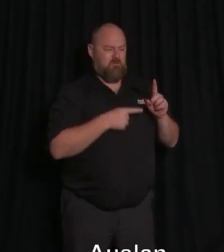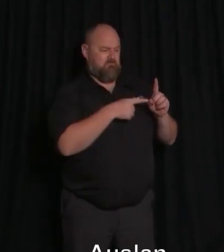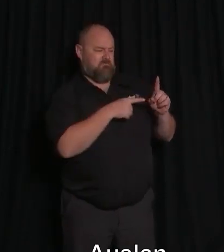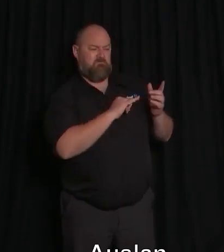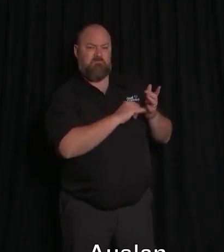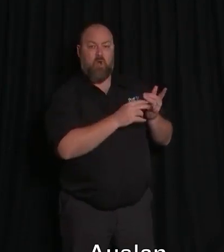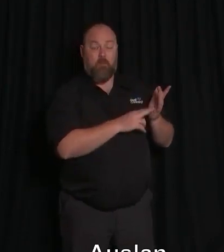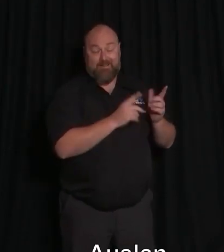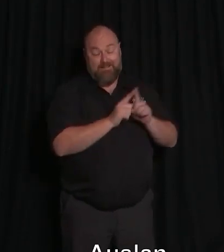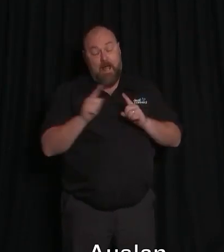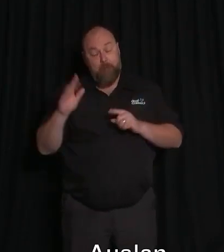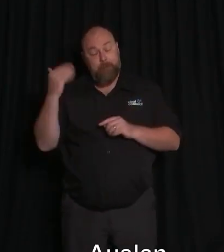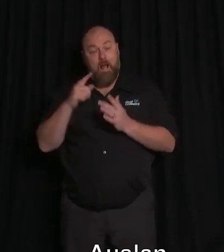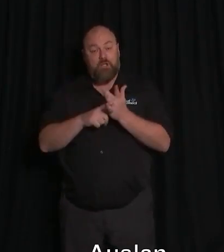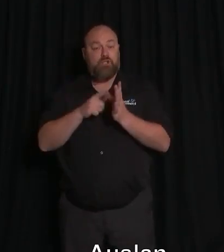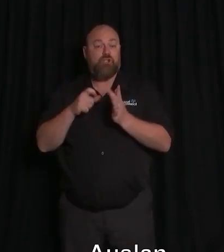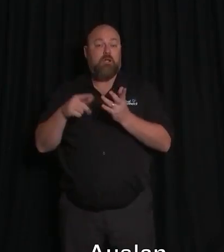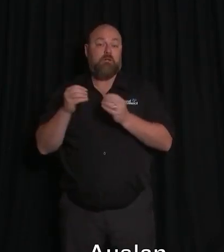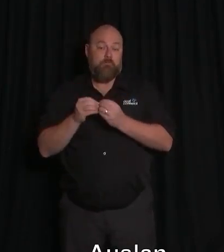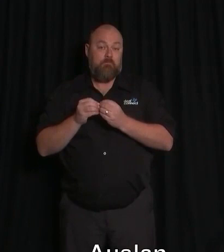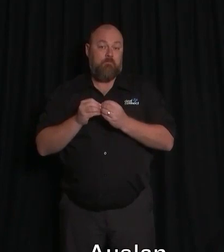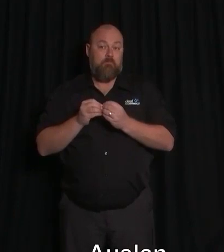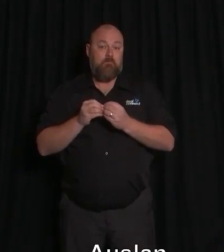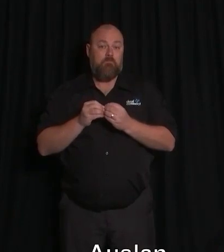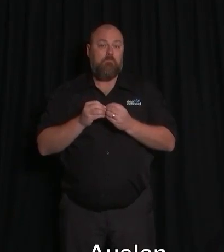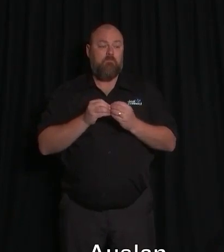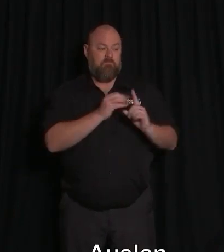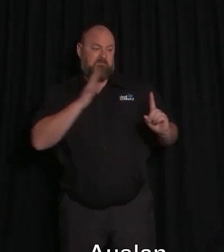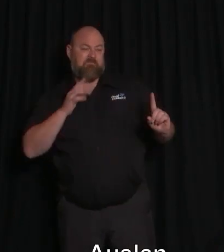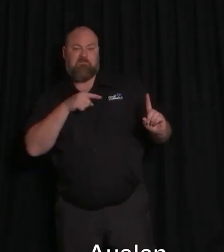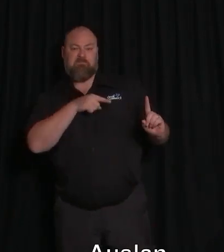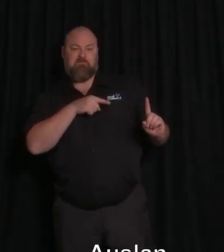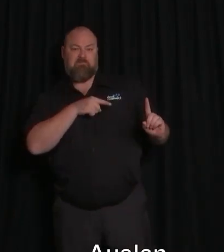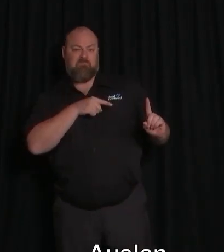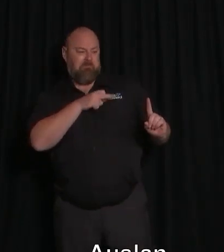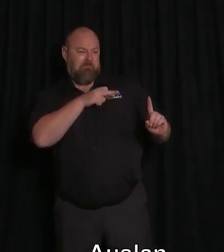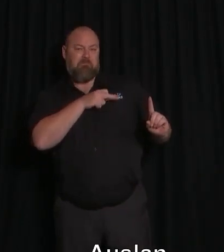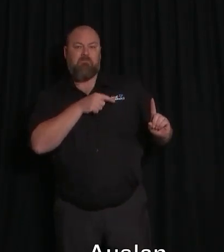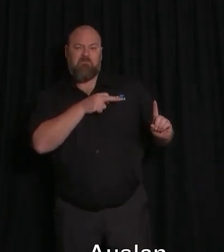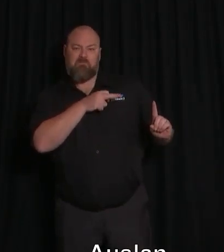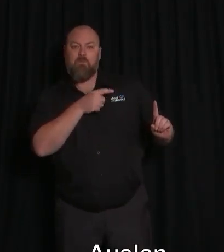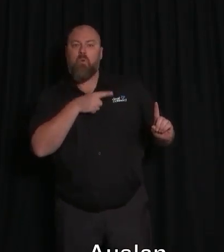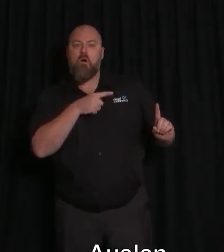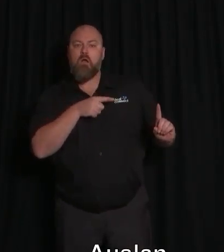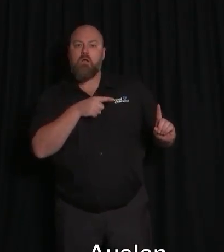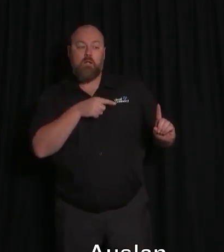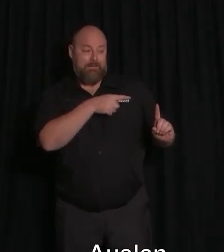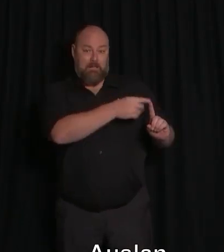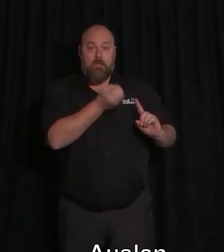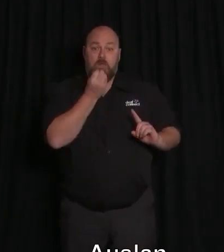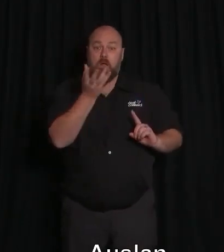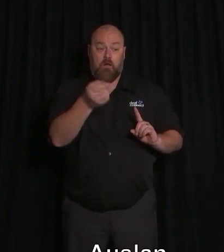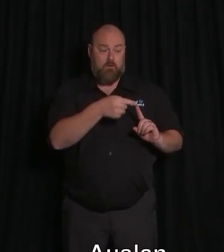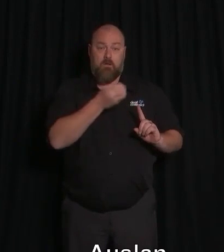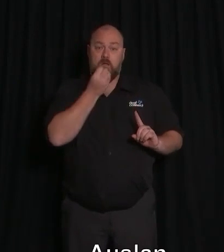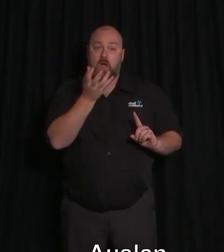his introduction to me a few minutes ago. They rejected him because he told them with